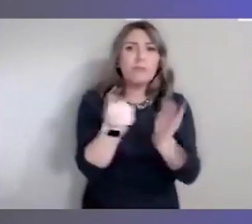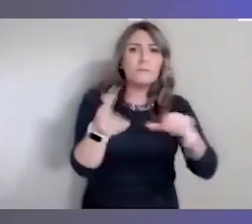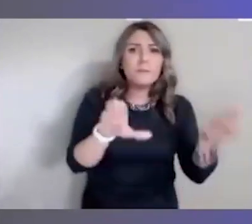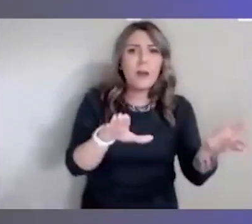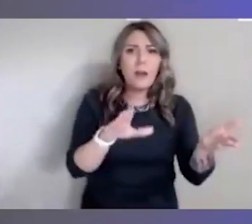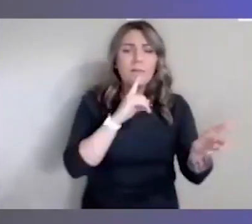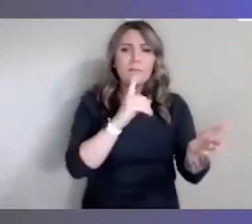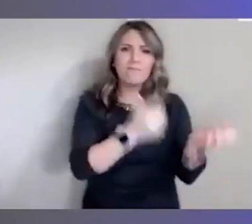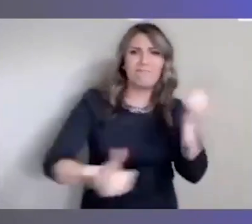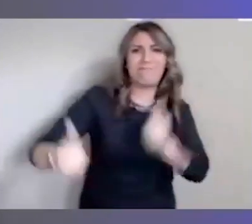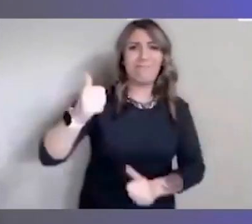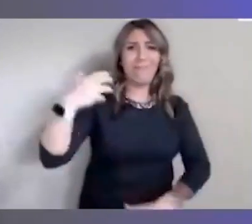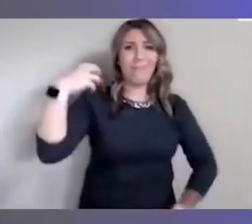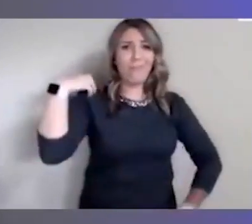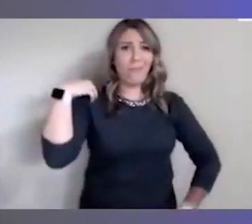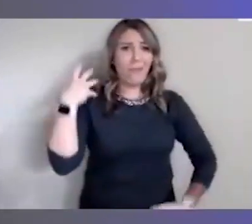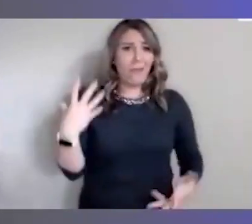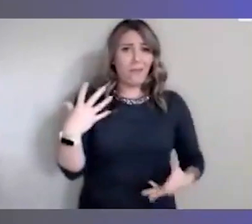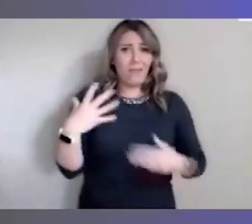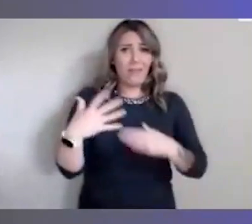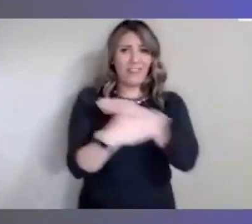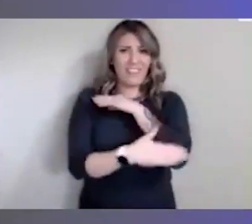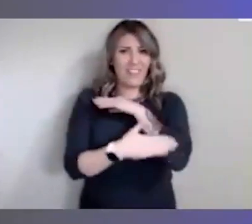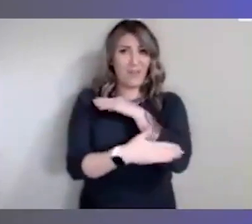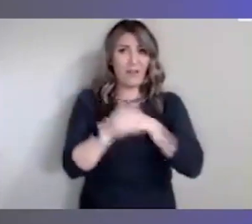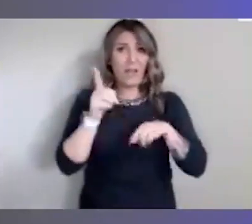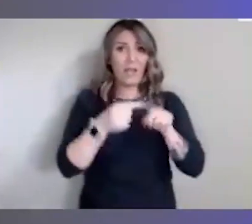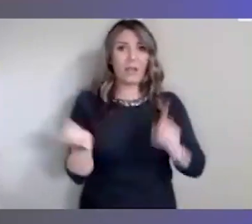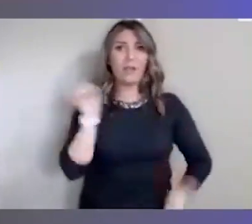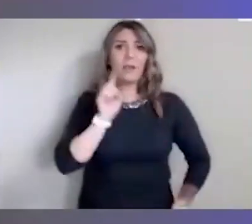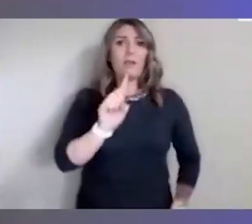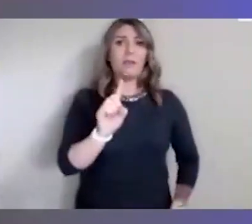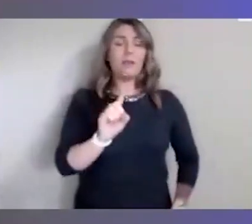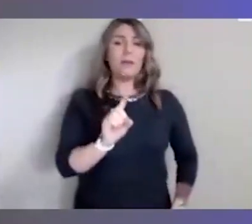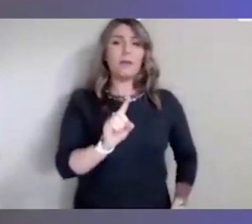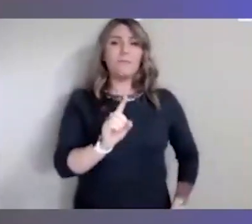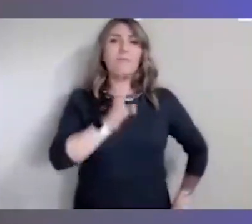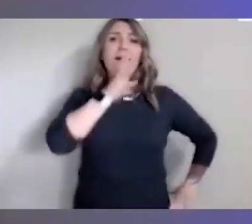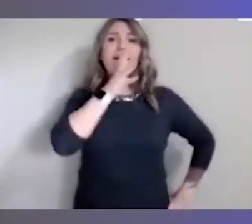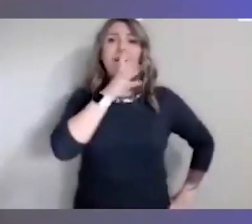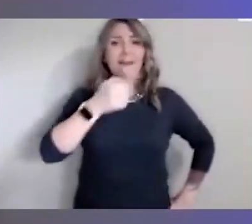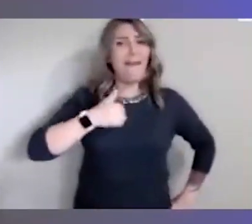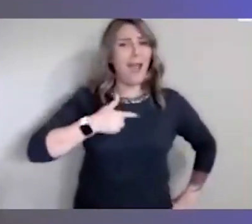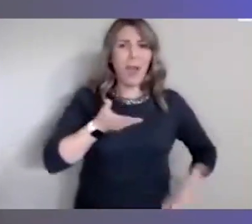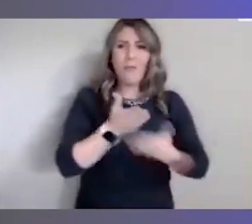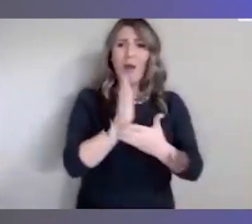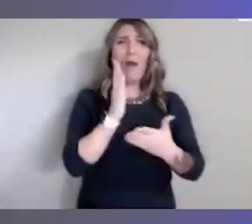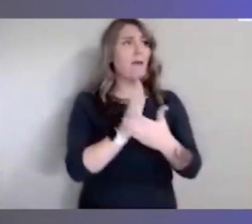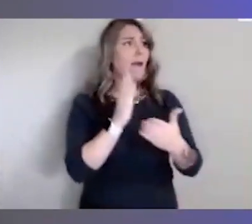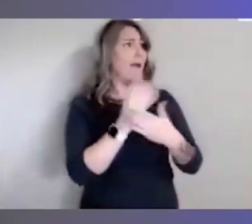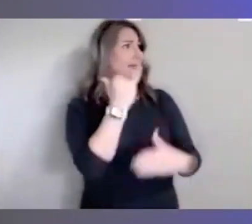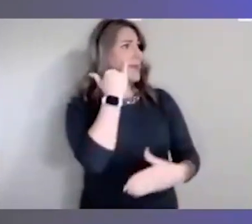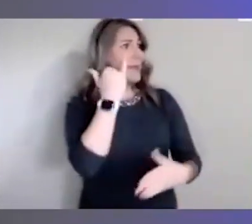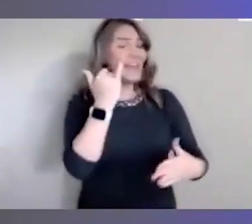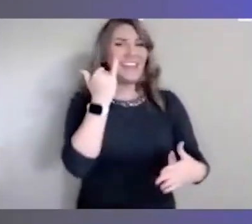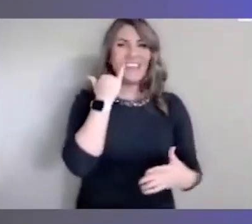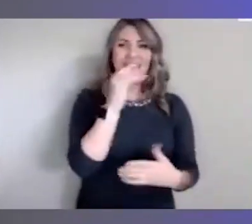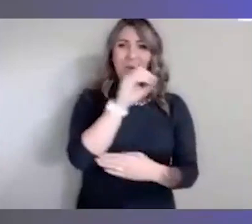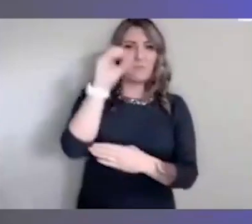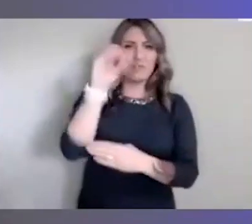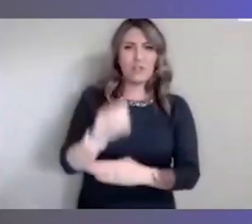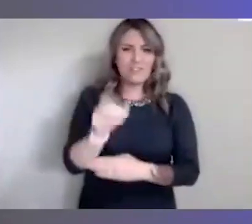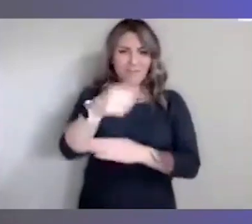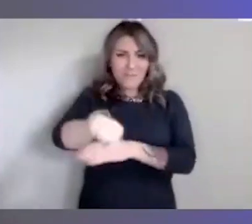of the county, I can't get up to say in front of people and say, I'm okay if a certain percentage of you die from